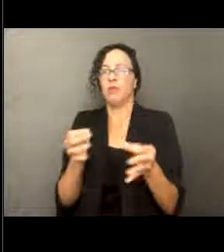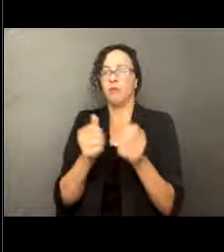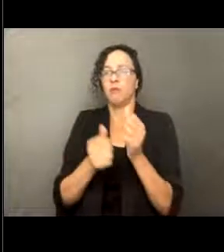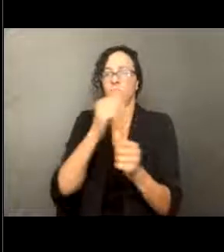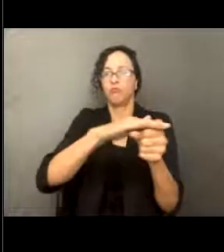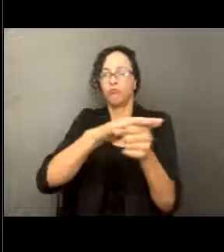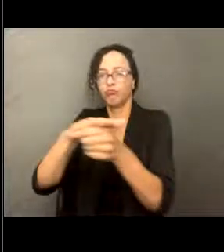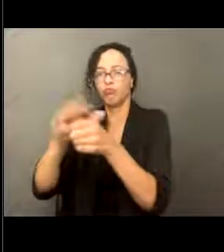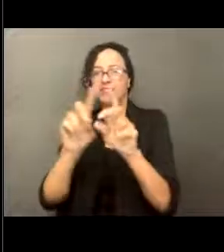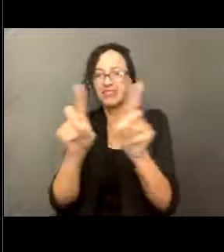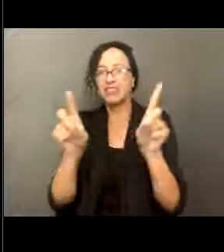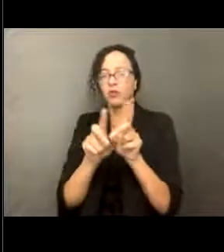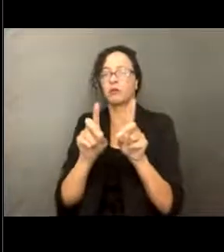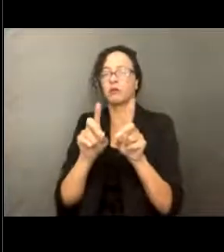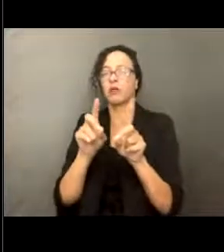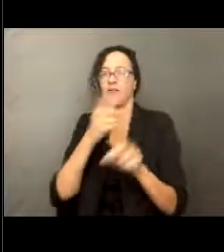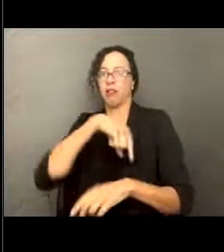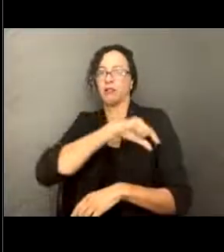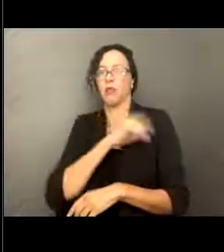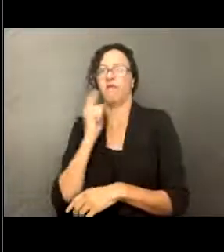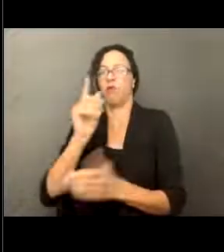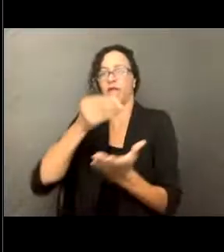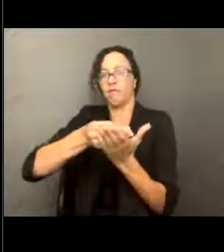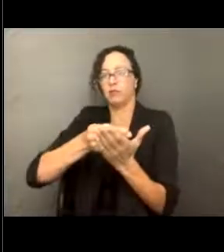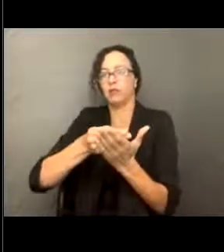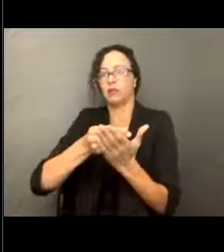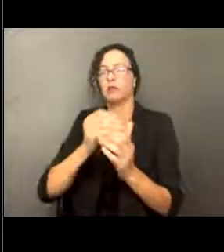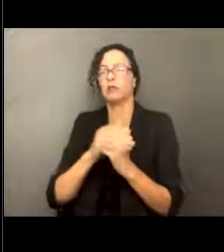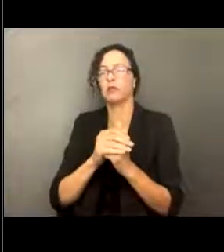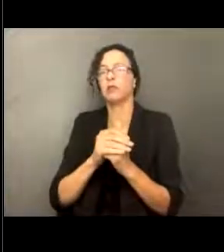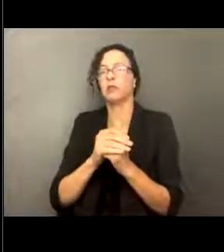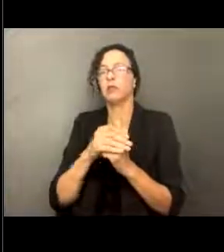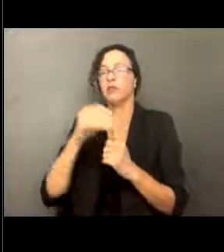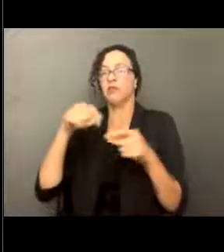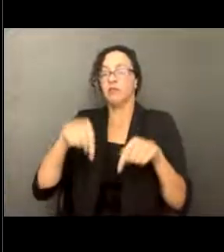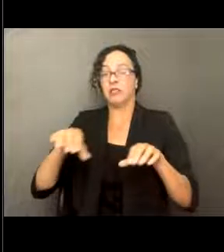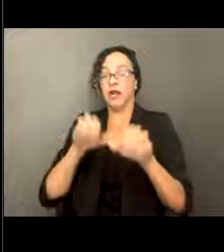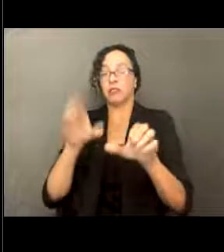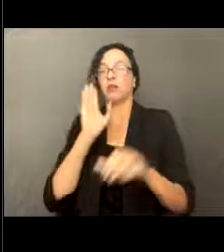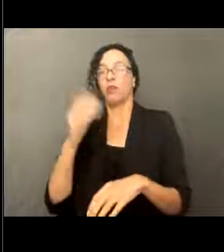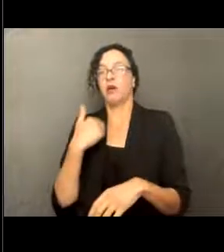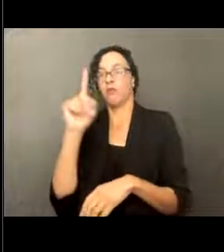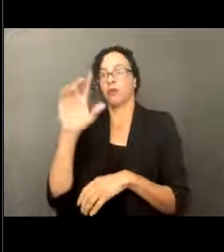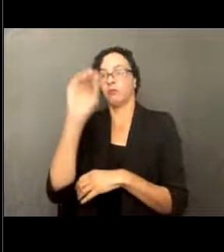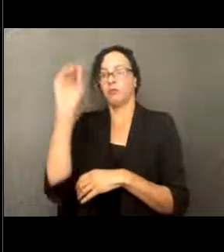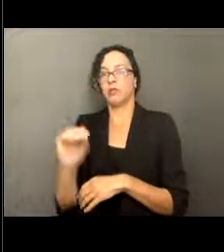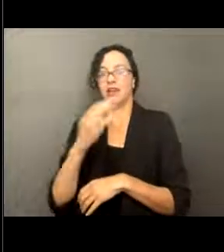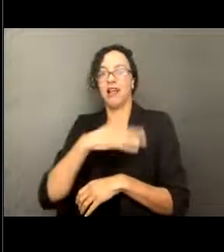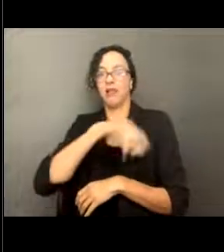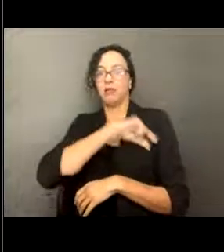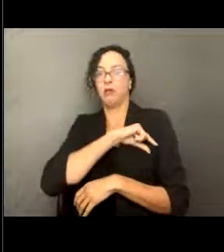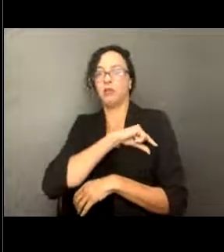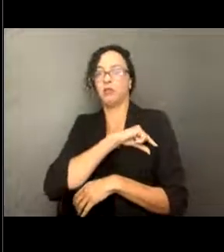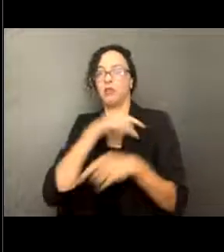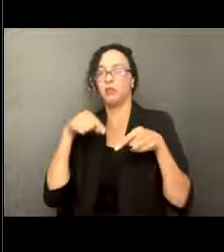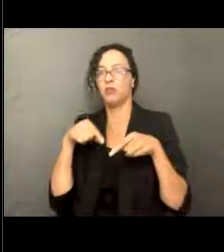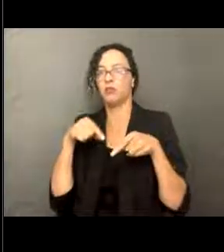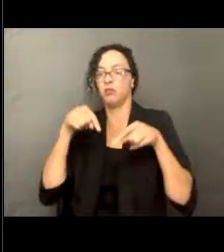And with today's action, we will have 100% eligibility this cycle for the 4th year in a row.